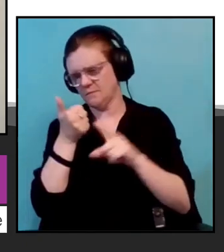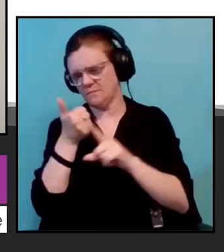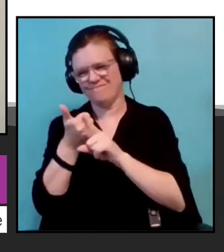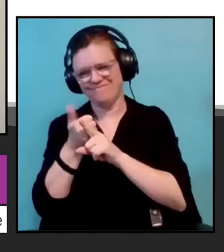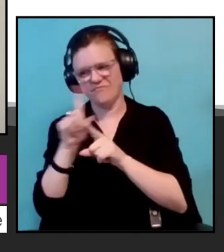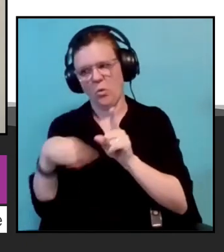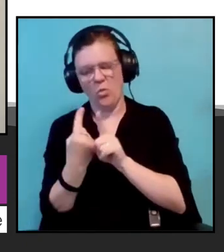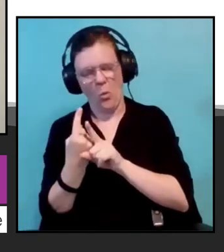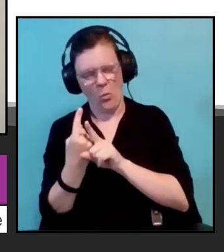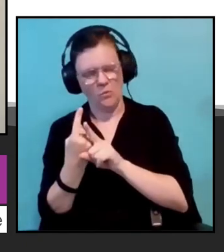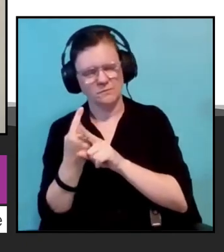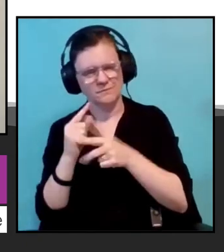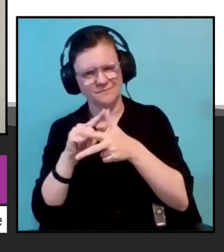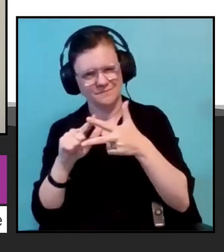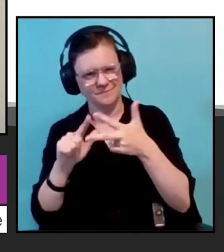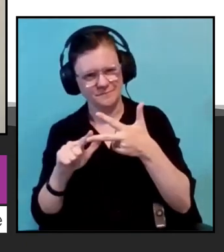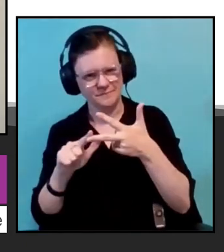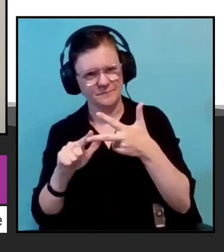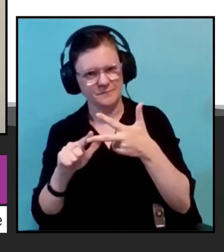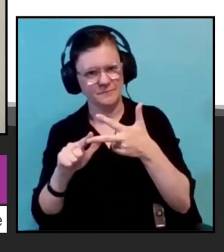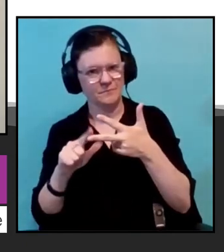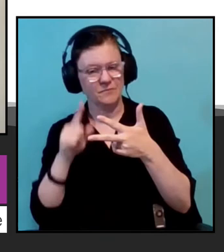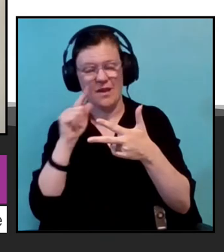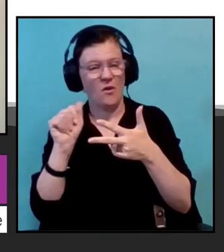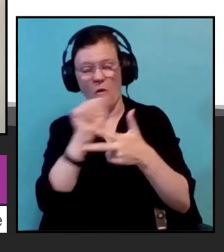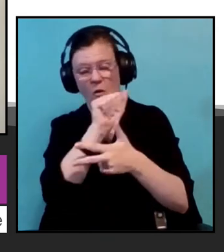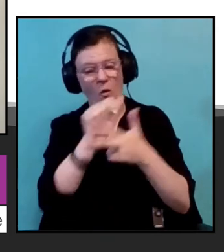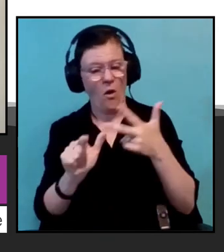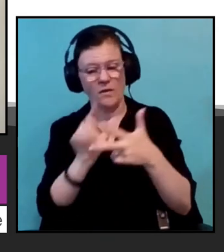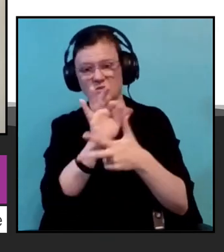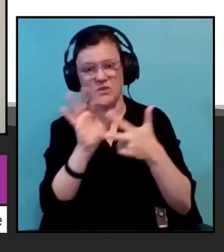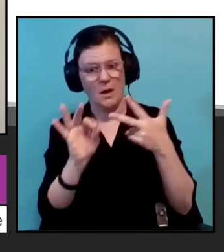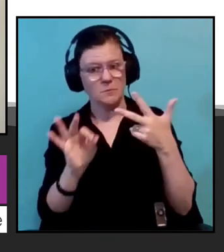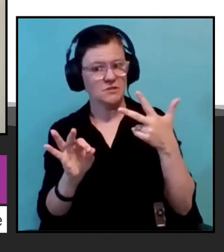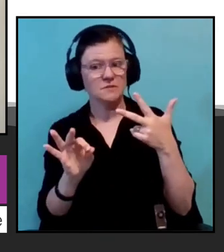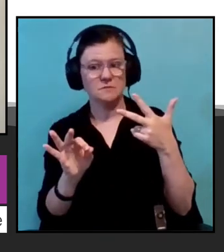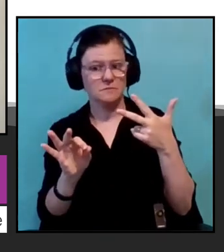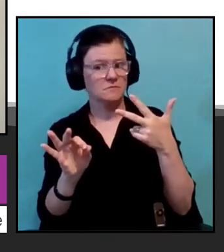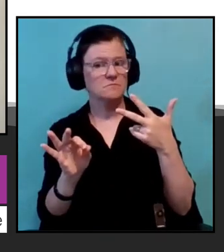mind. And I think all those different options,